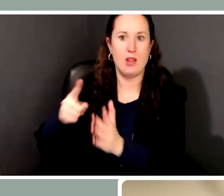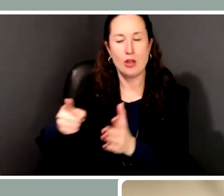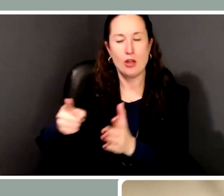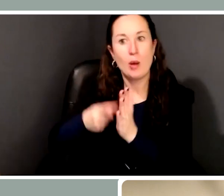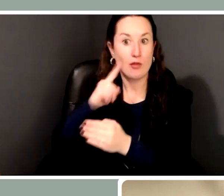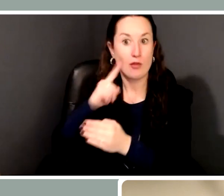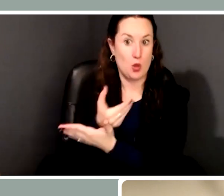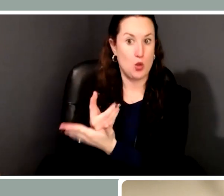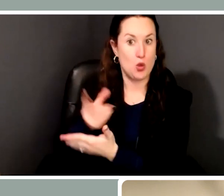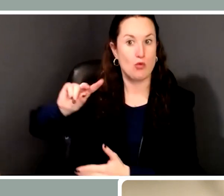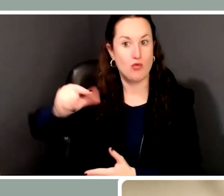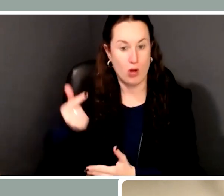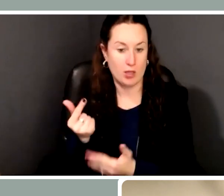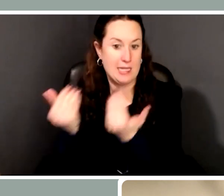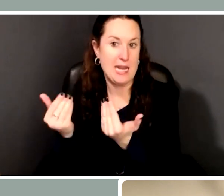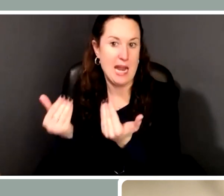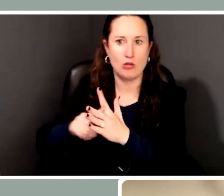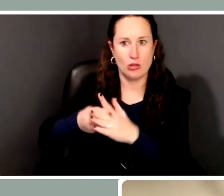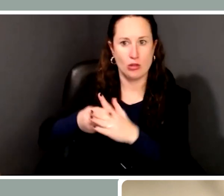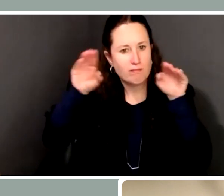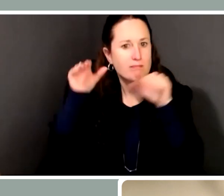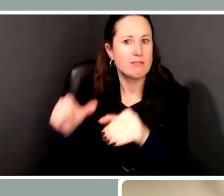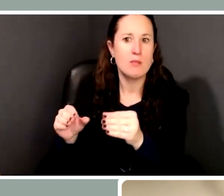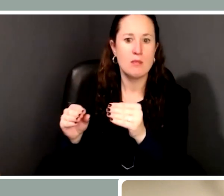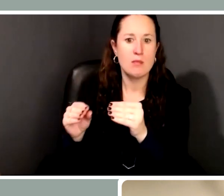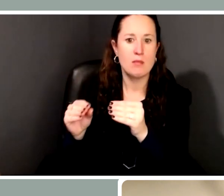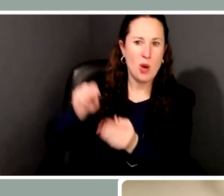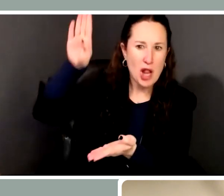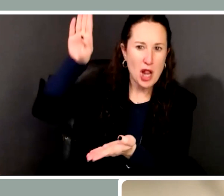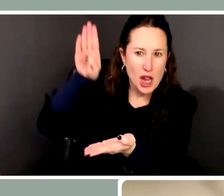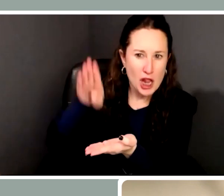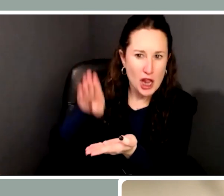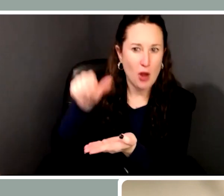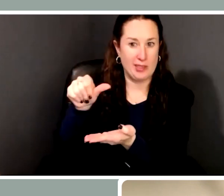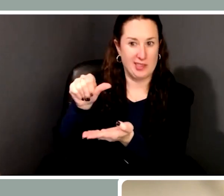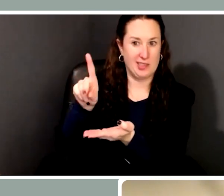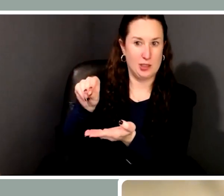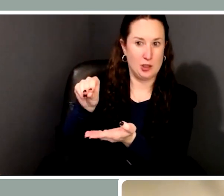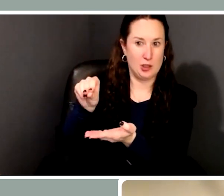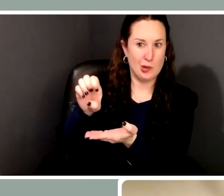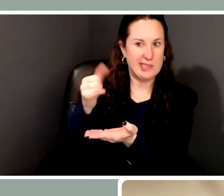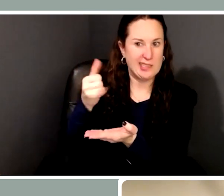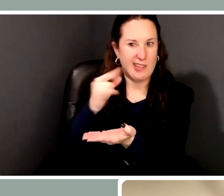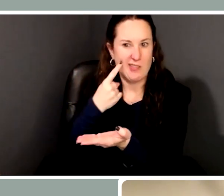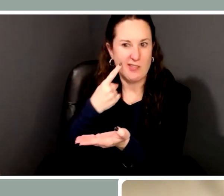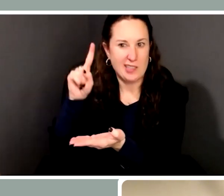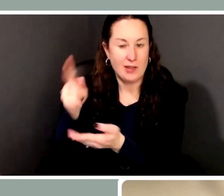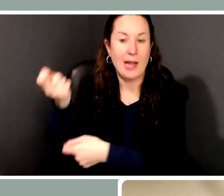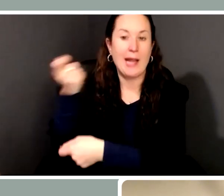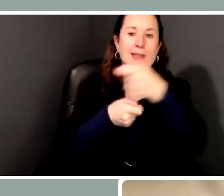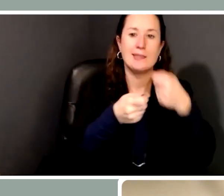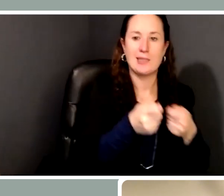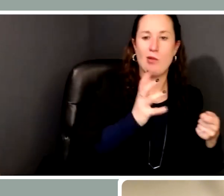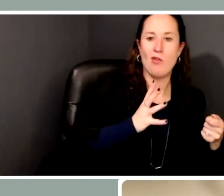focus on the dose, the lowest dose that can be effective, as opposed to the highest dose that people can